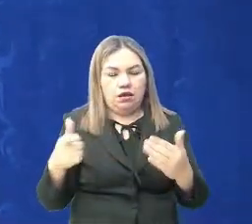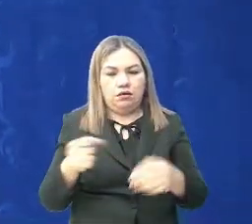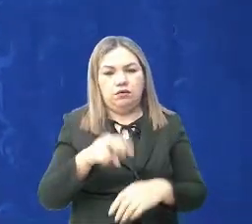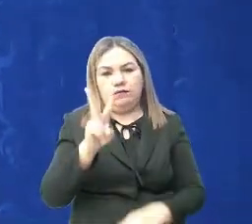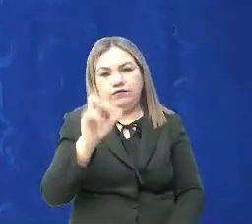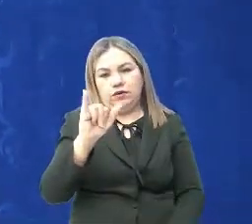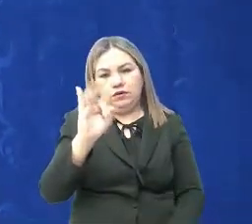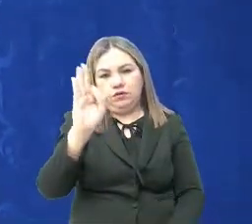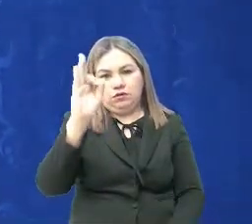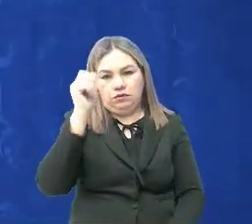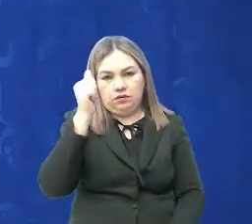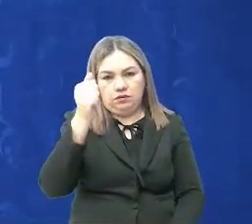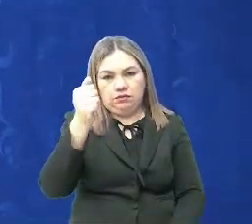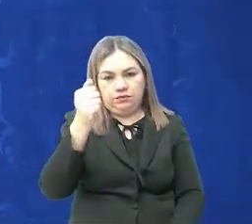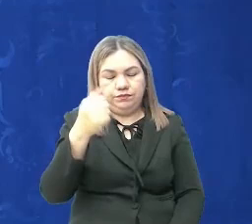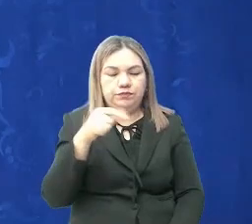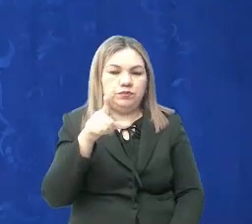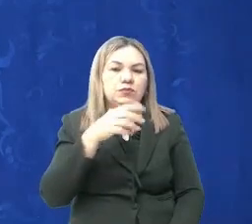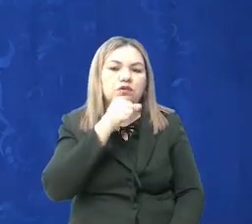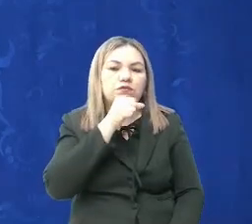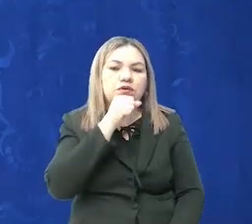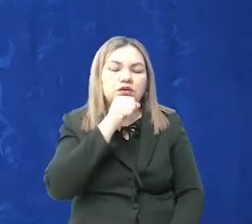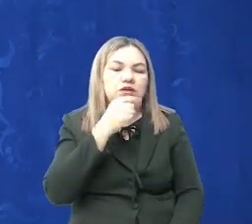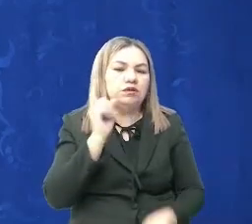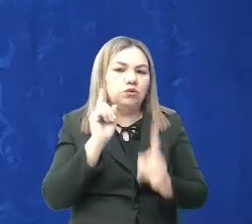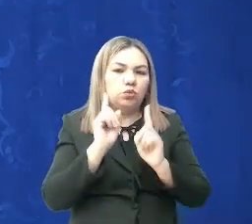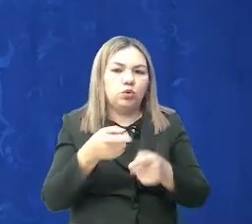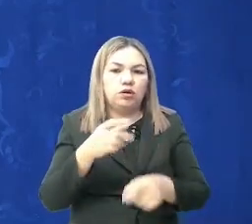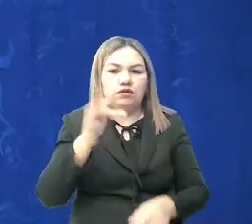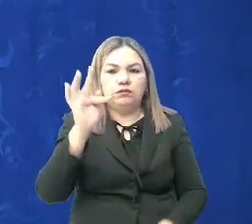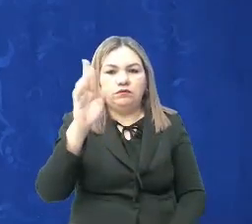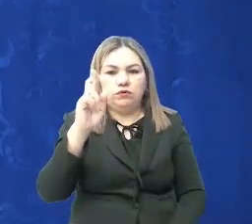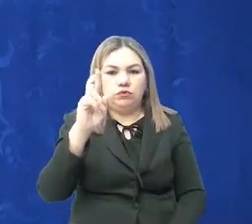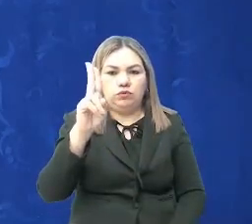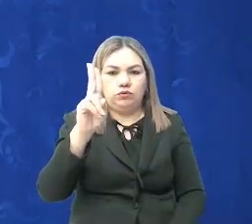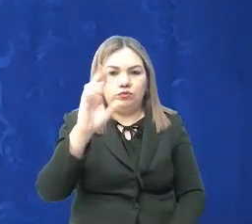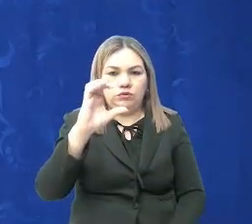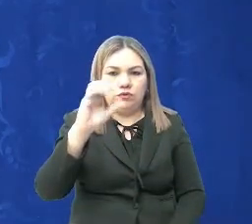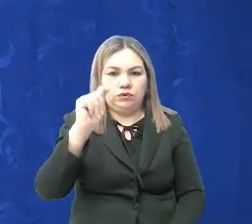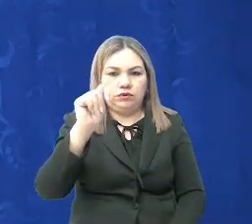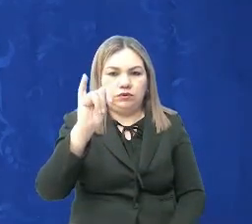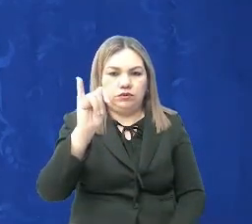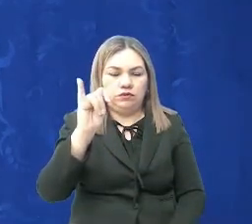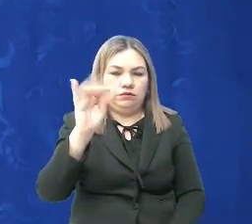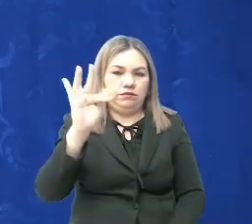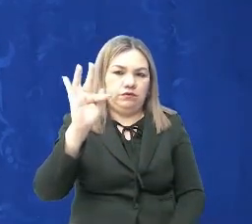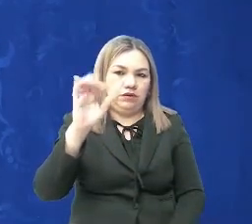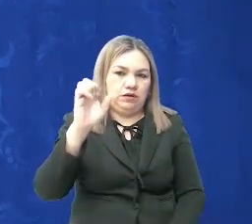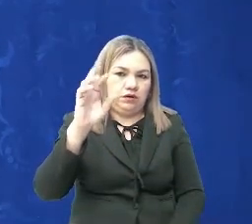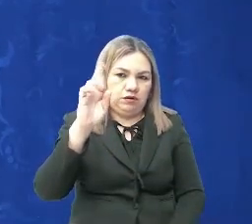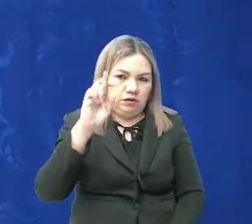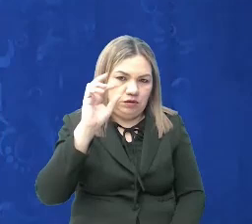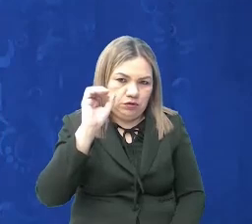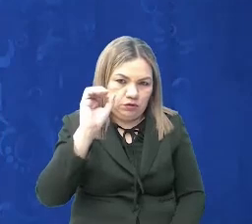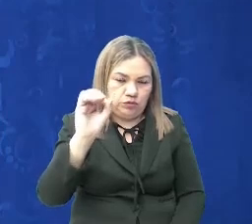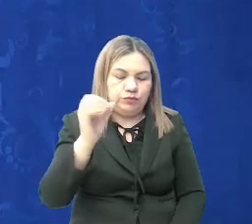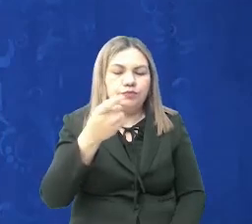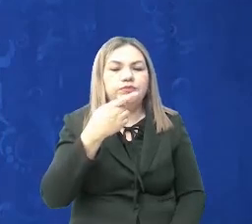life there in Psalm 92. Even you will be fruitful even in your elder years.